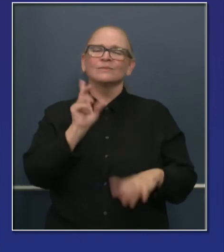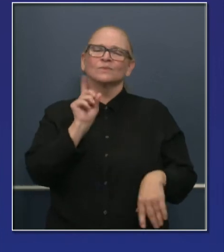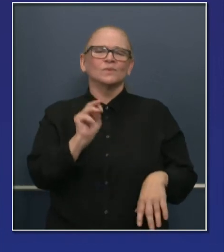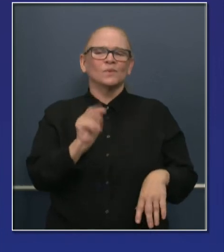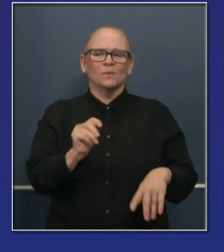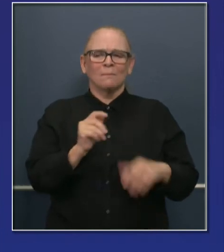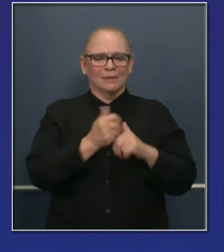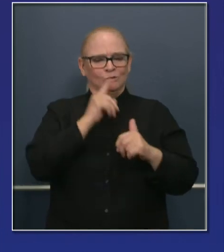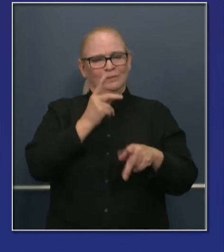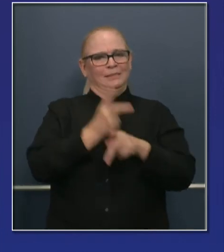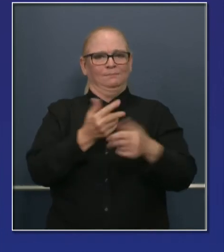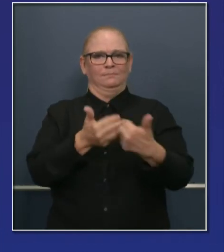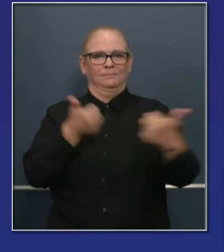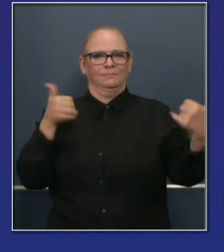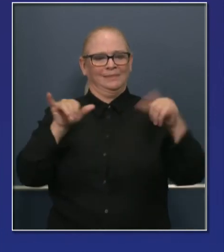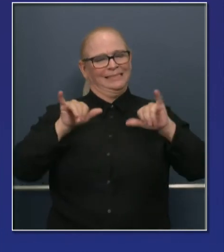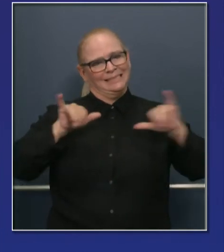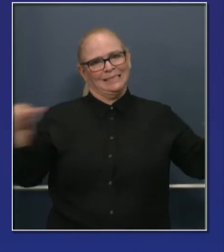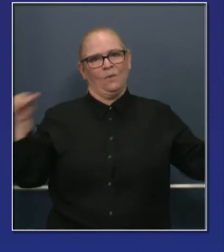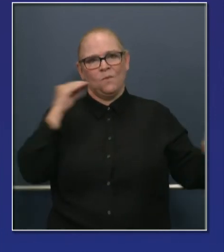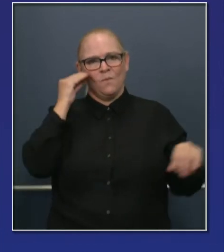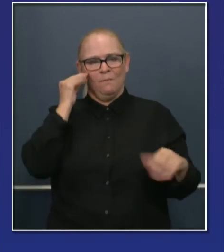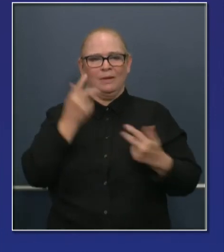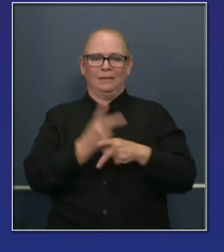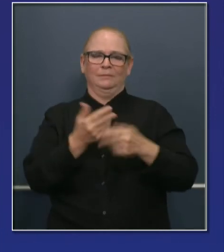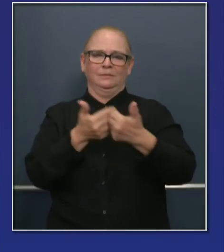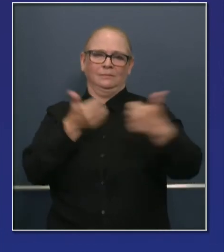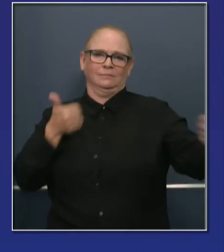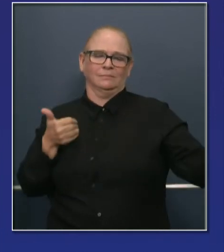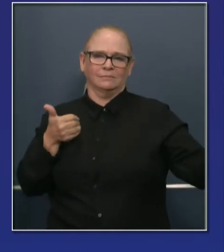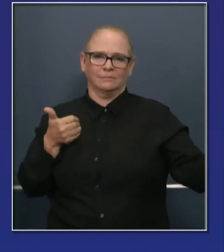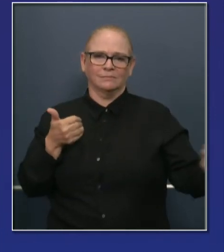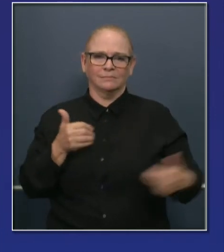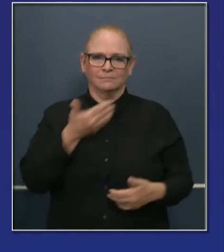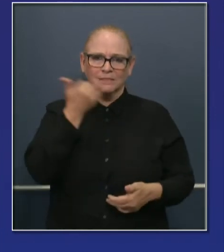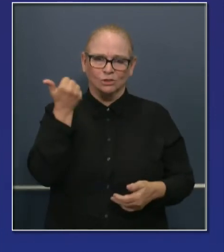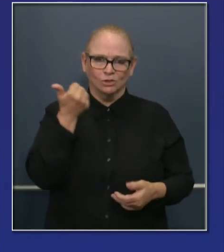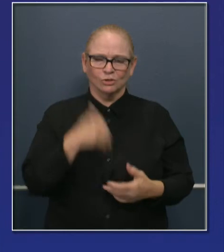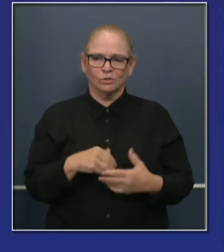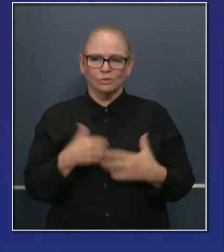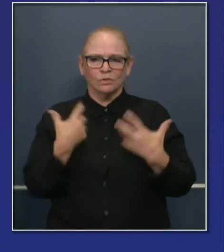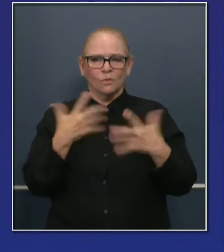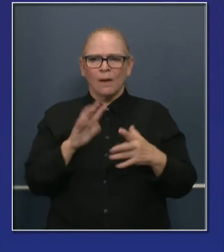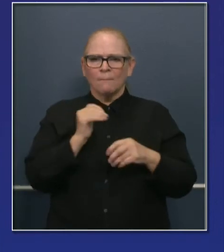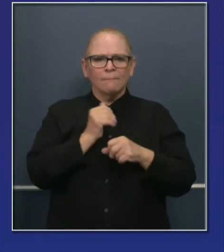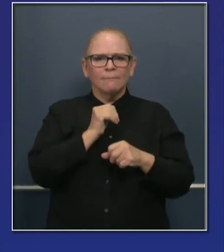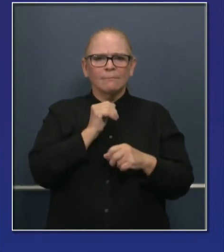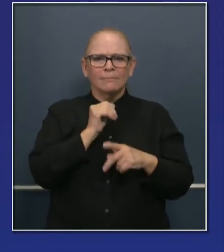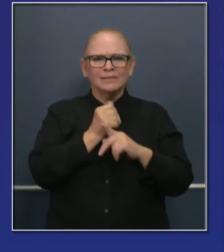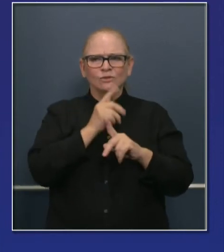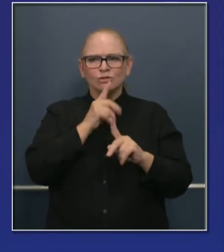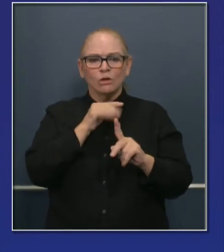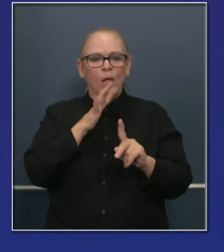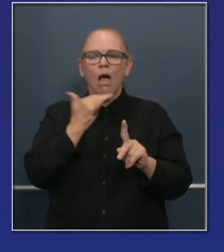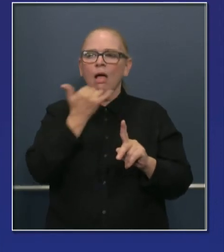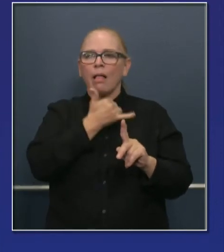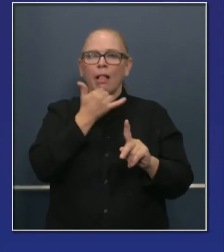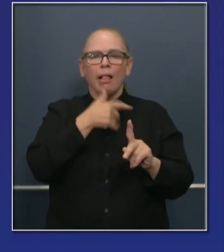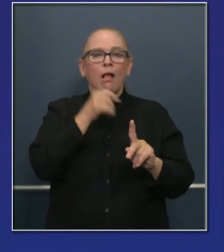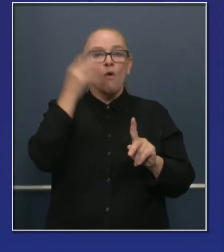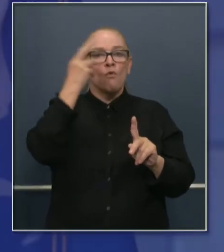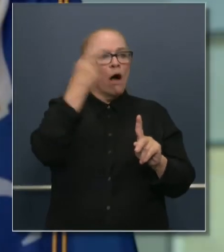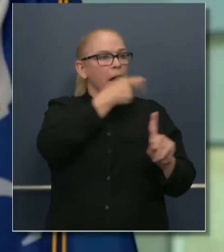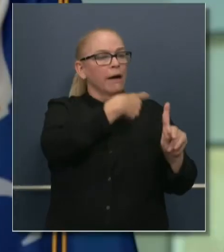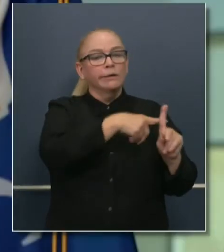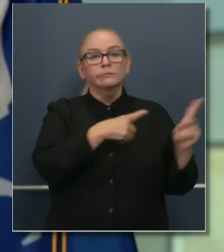ones and mixing in a way that can increase the likelihood of the spread of the virus. And